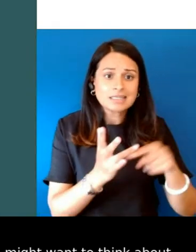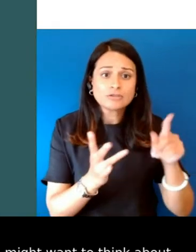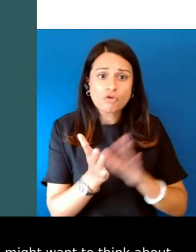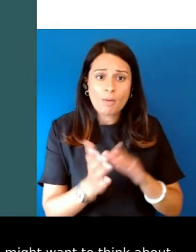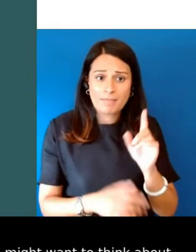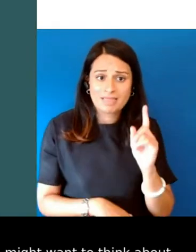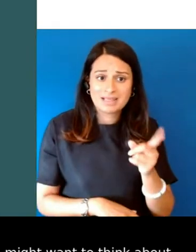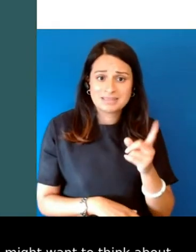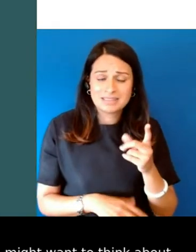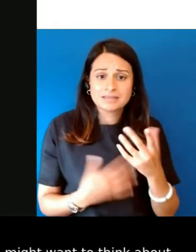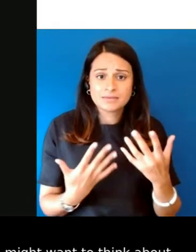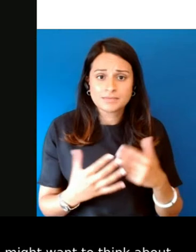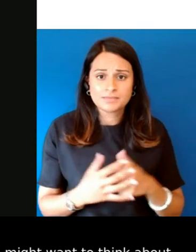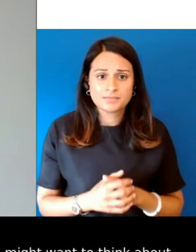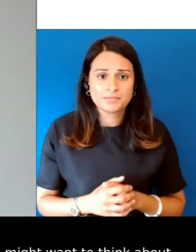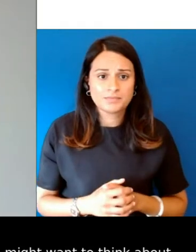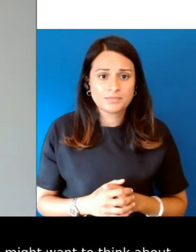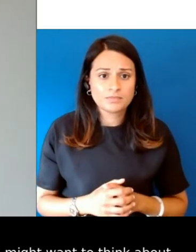and